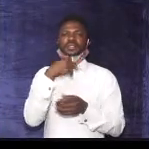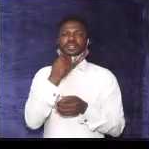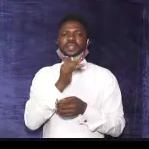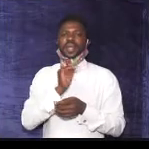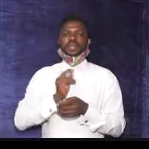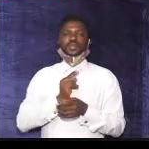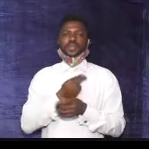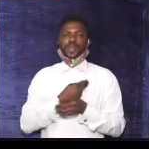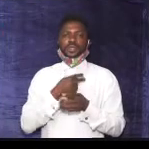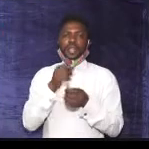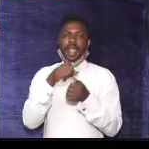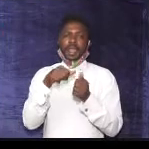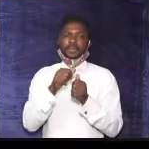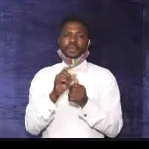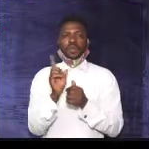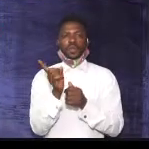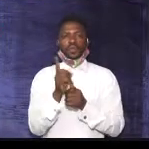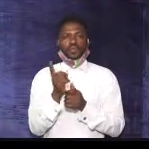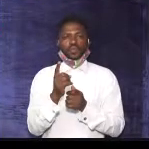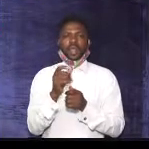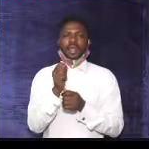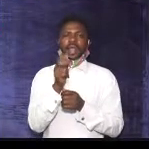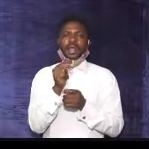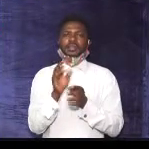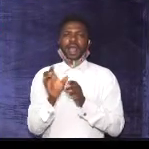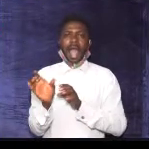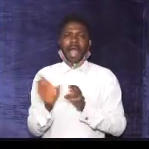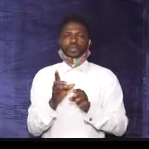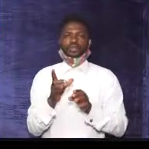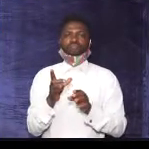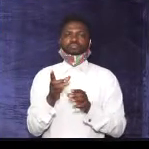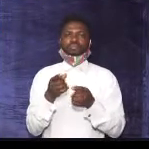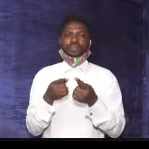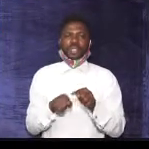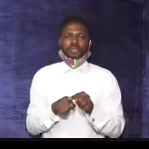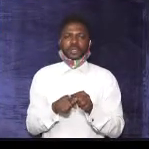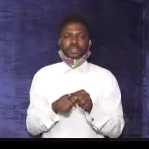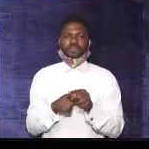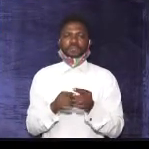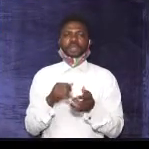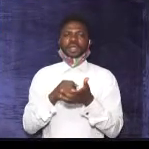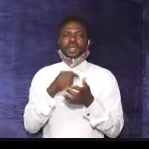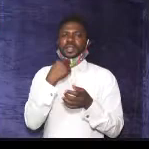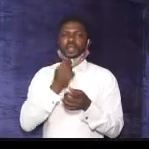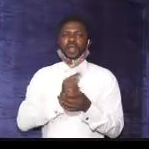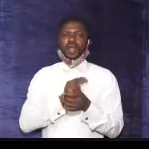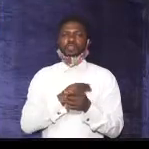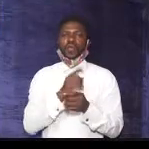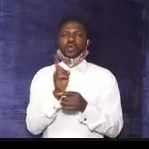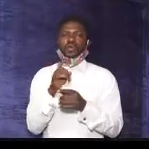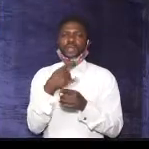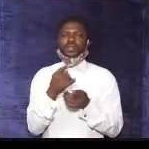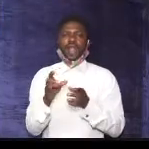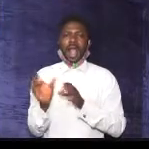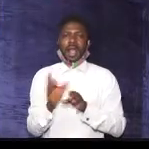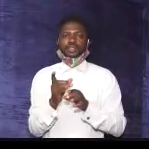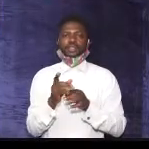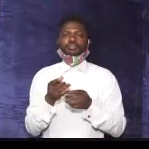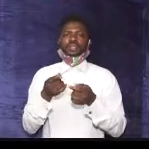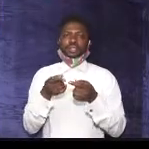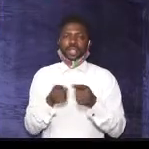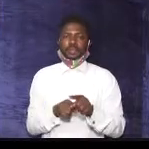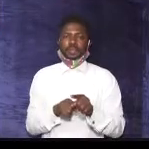This is telling us about where an action takes place. It tells us where the